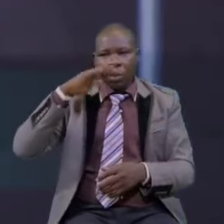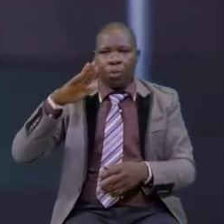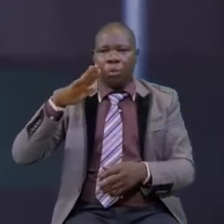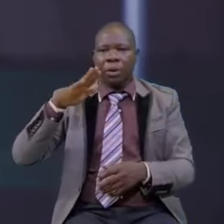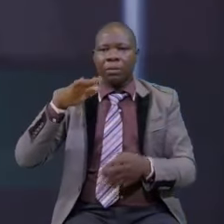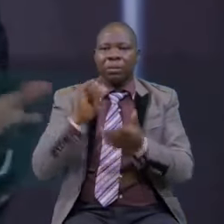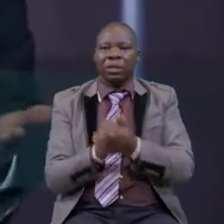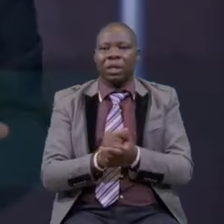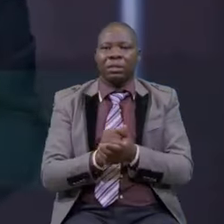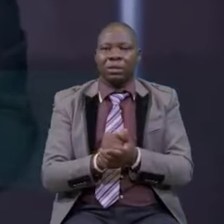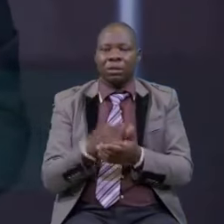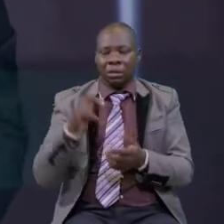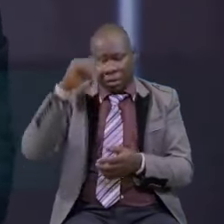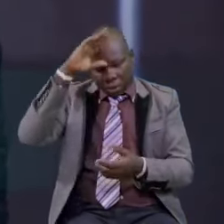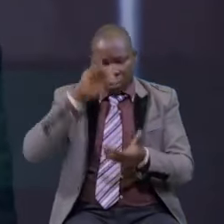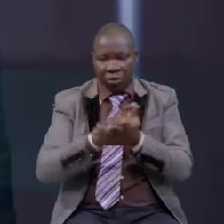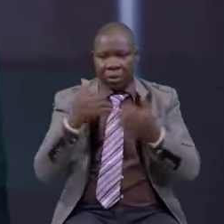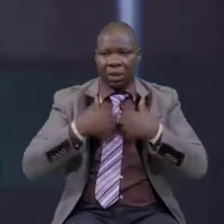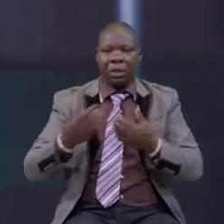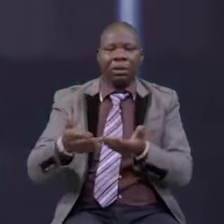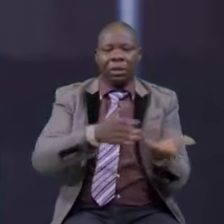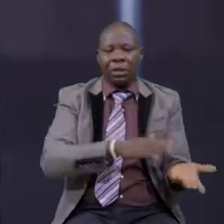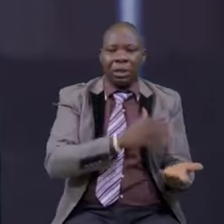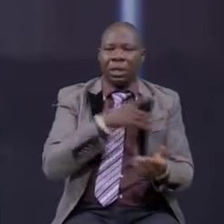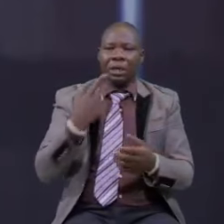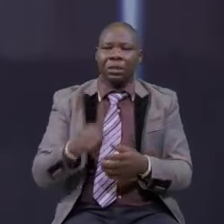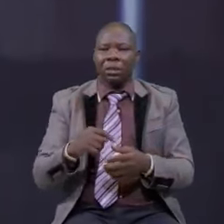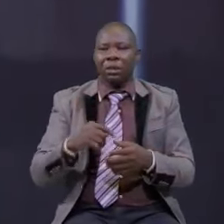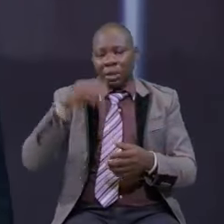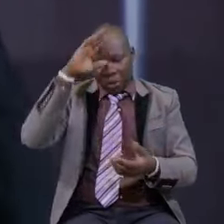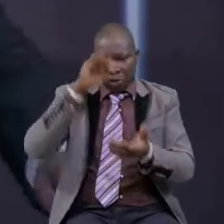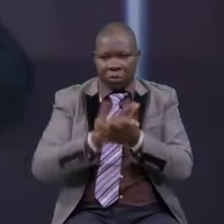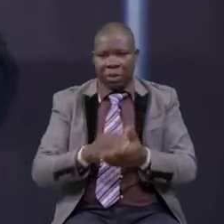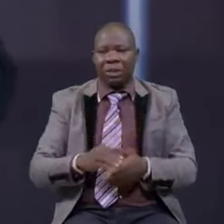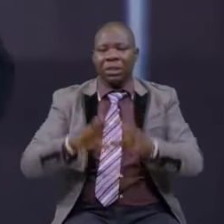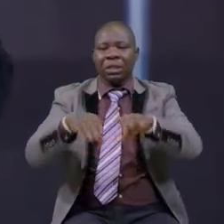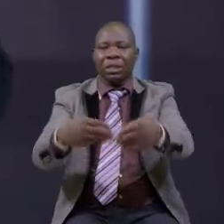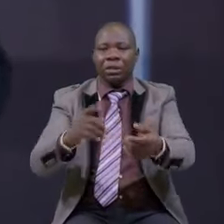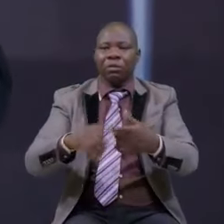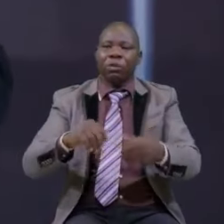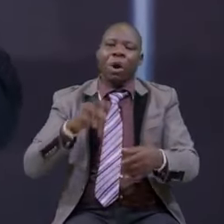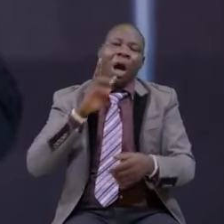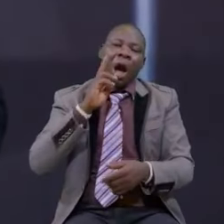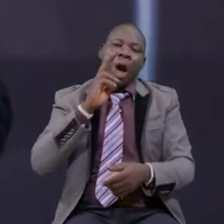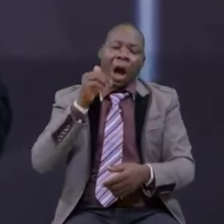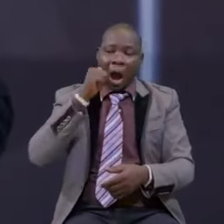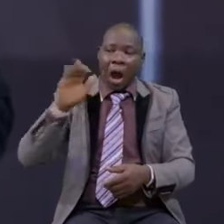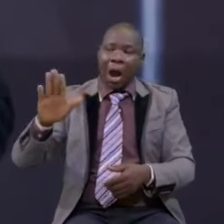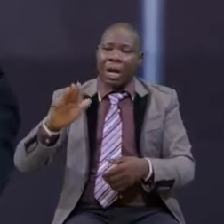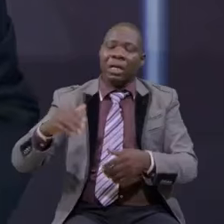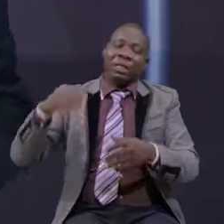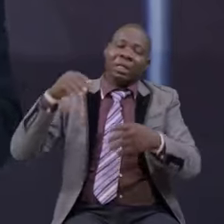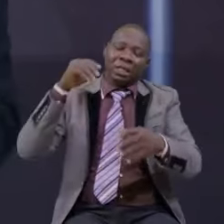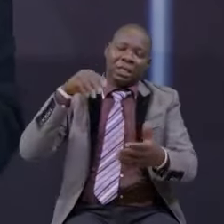you know, the husband had died and the husband willed to her thousands, thousands of